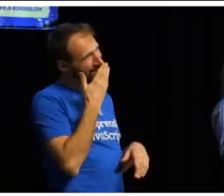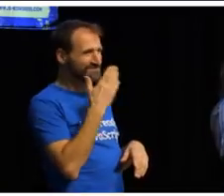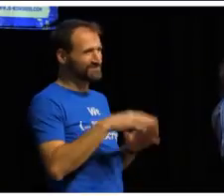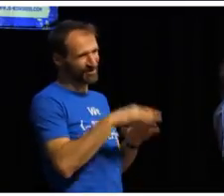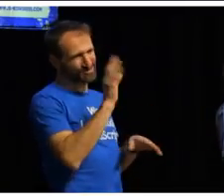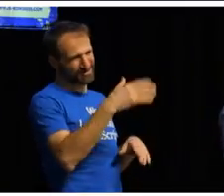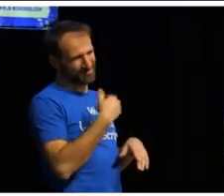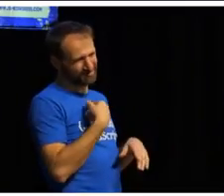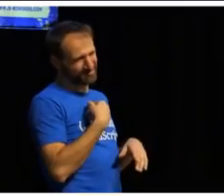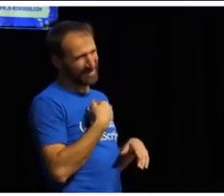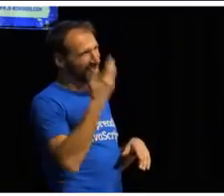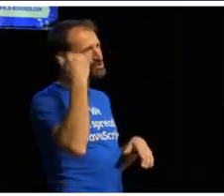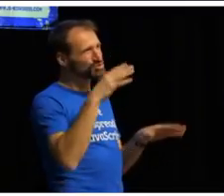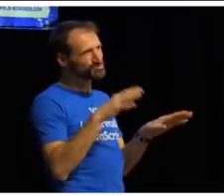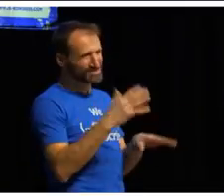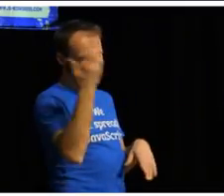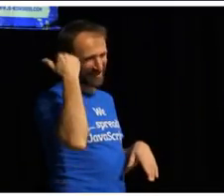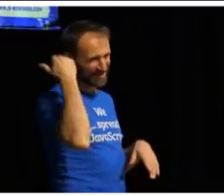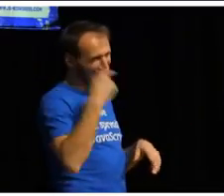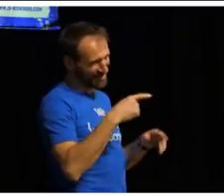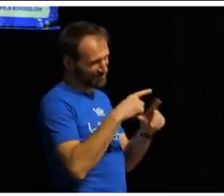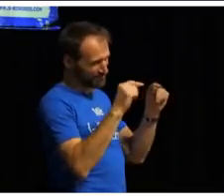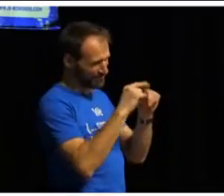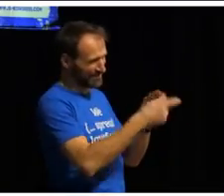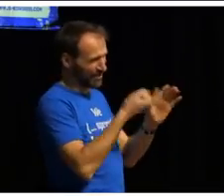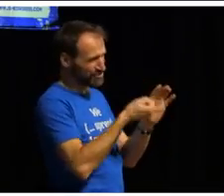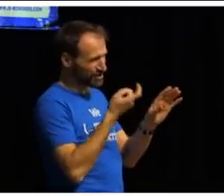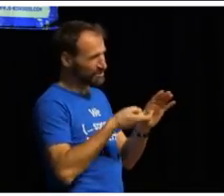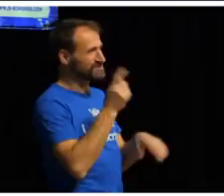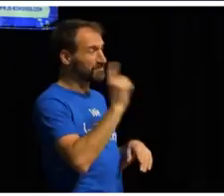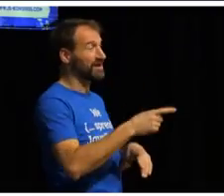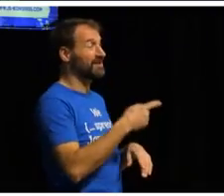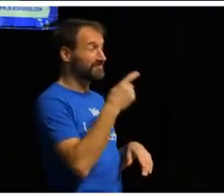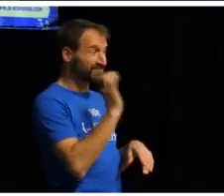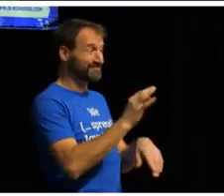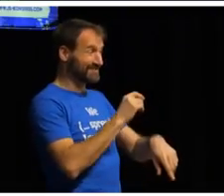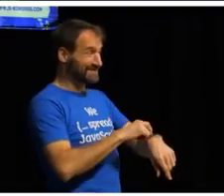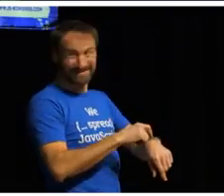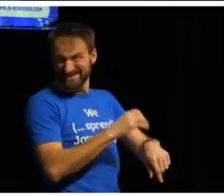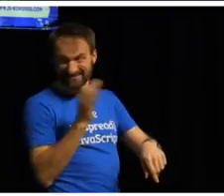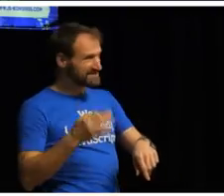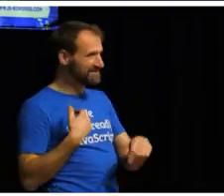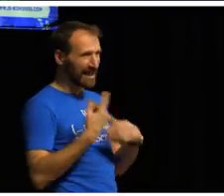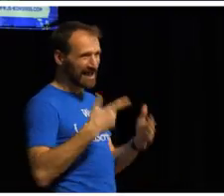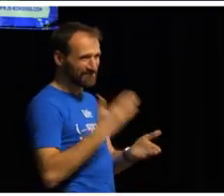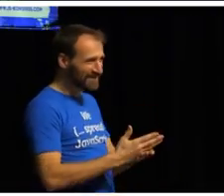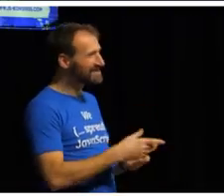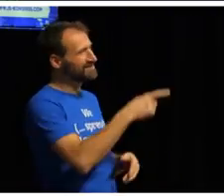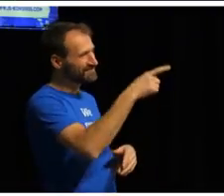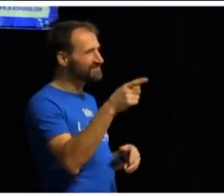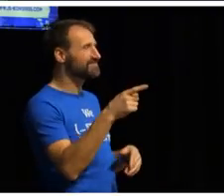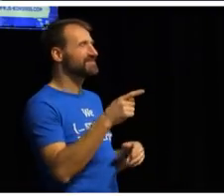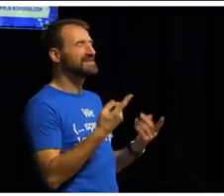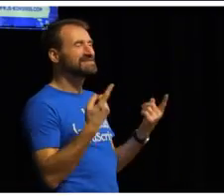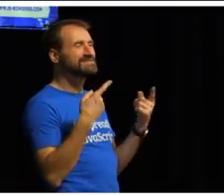So this is what you can do with that stuff on your machine. And with that, I'm exactly out of time. I say thank you. And if you're afraid of the singularity, like